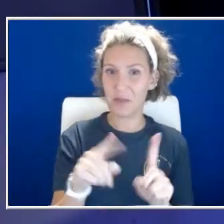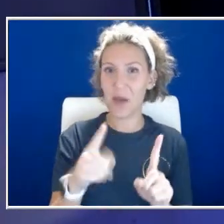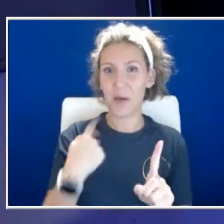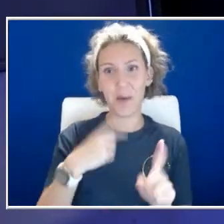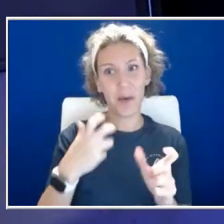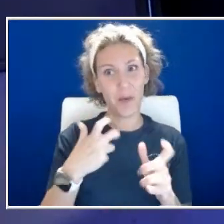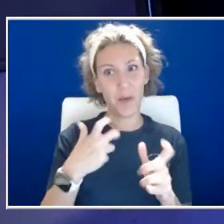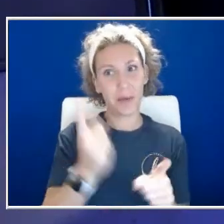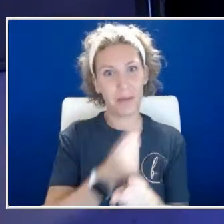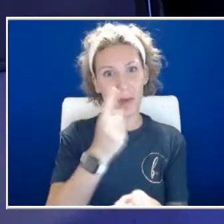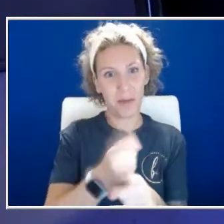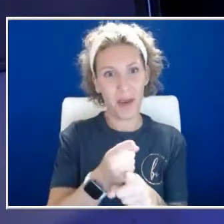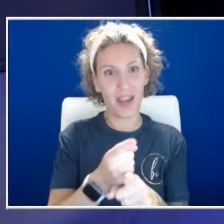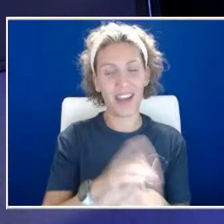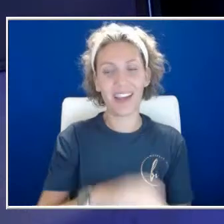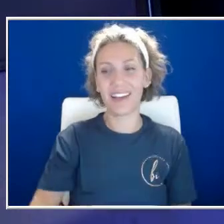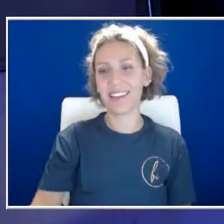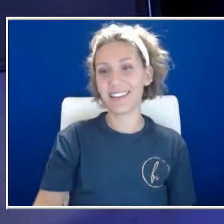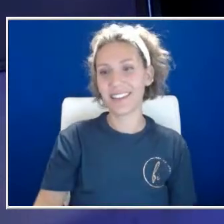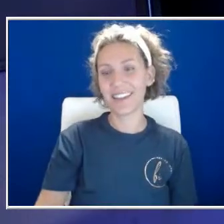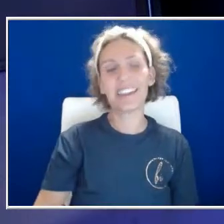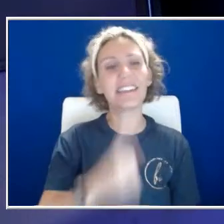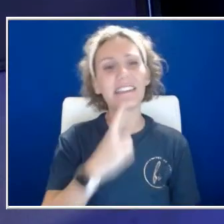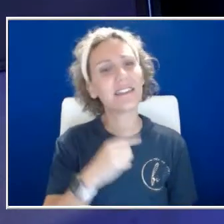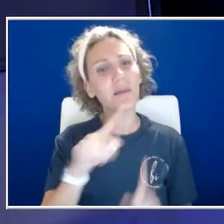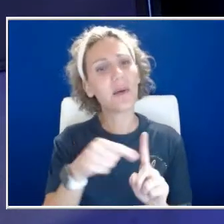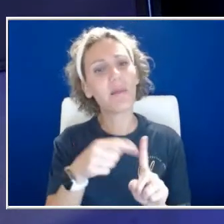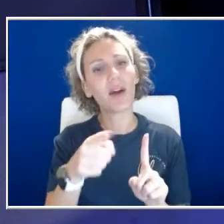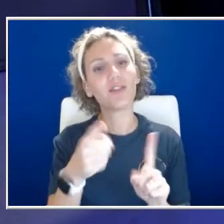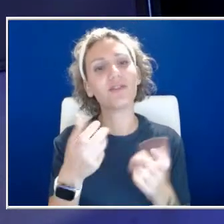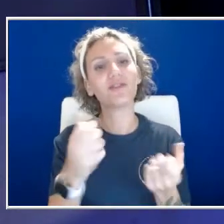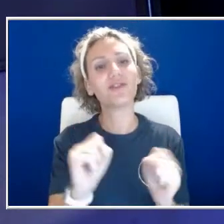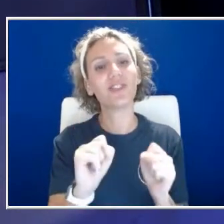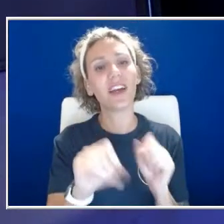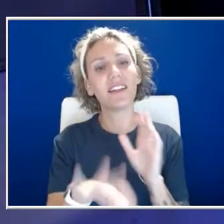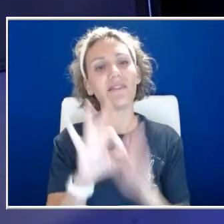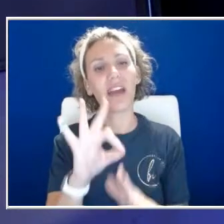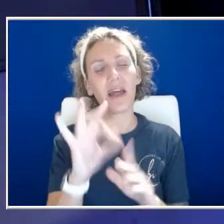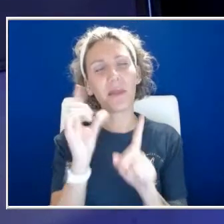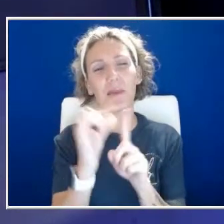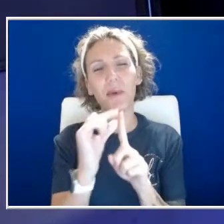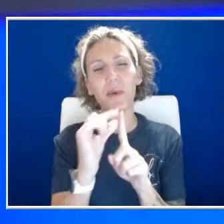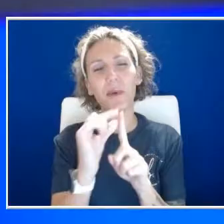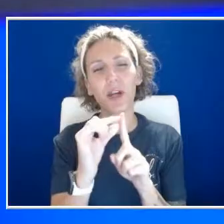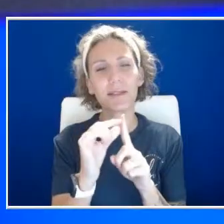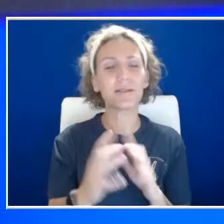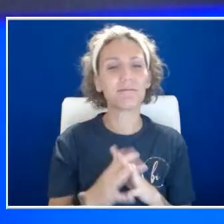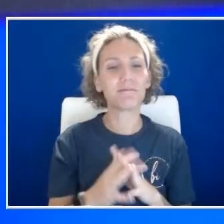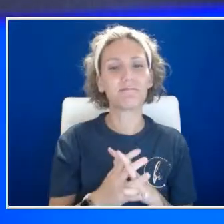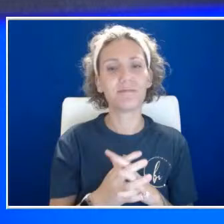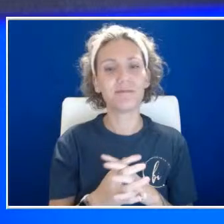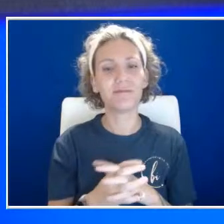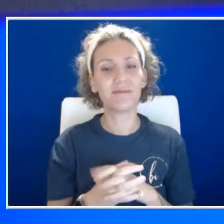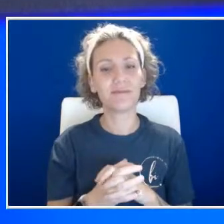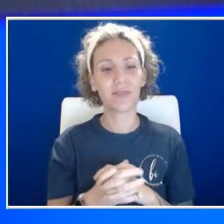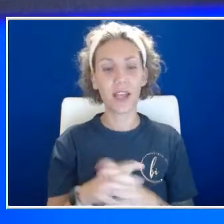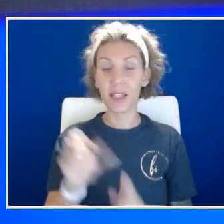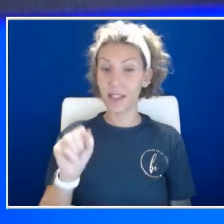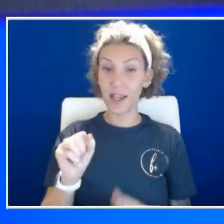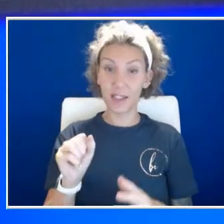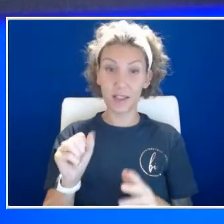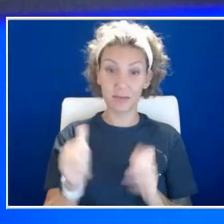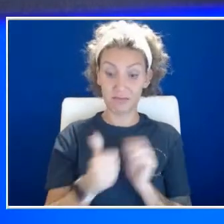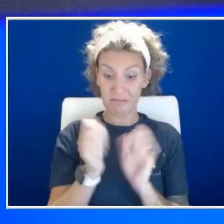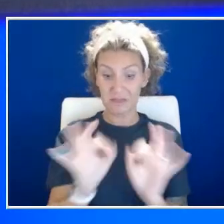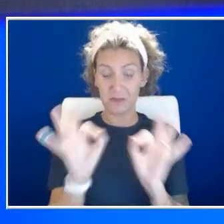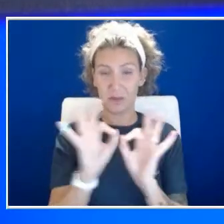you said. You said, tell me about when you said you just try to find other words. Yes, I had the biggest thing when I went back and thought about